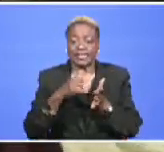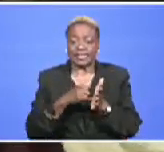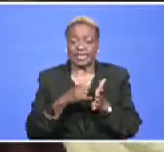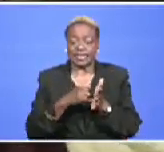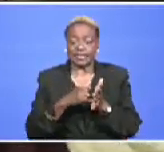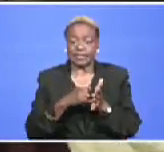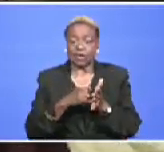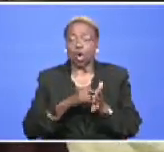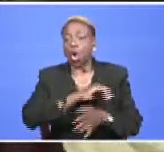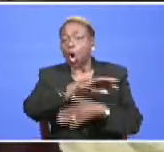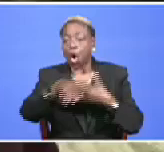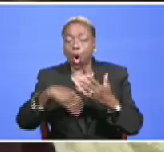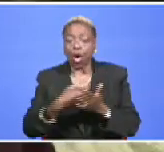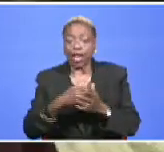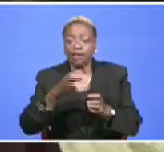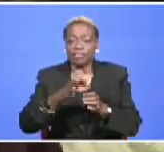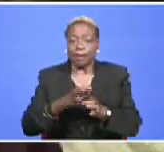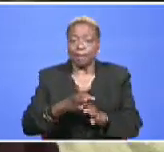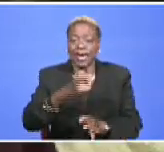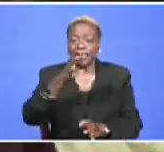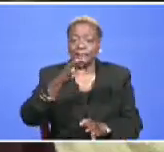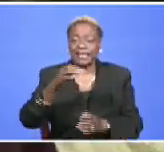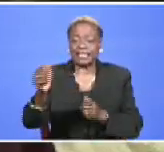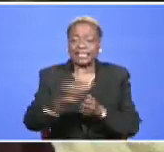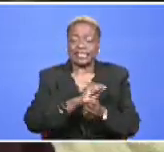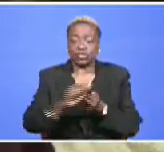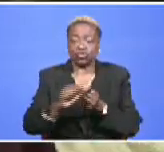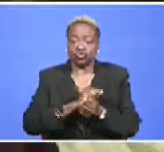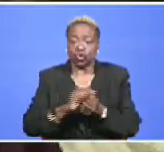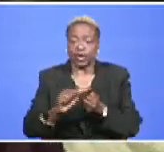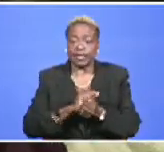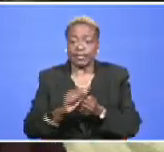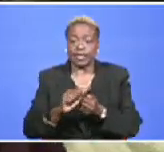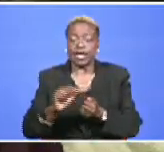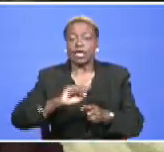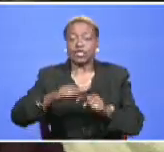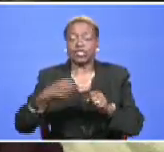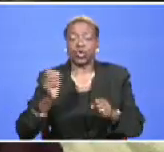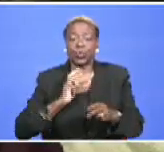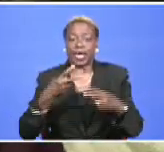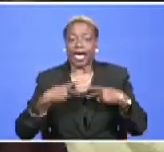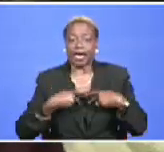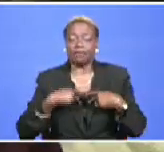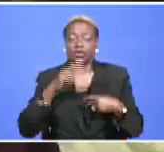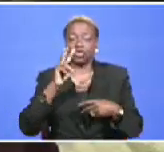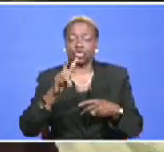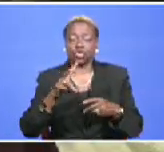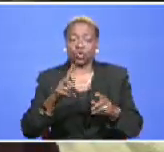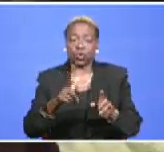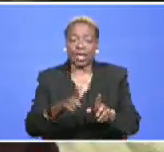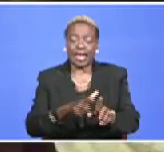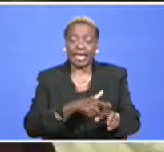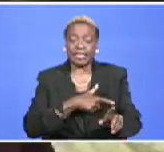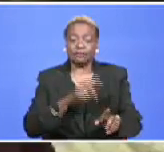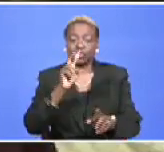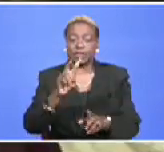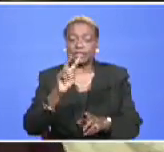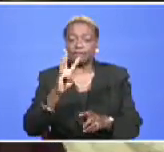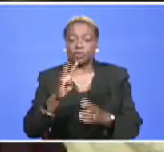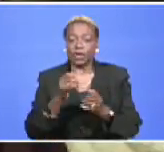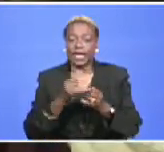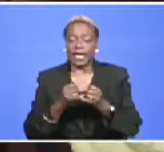pipe is damaged, and so you see we have here 2 lengths of 24-inch pipe. So once they have been able to